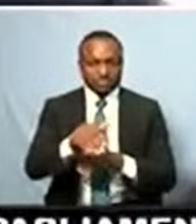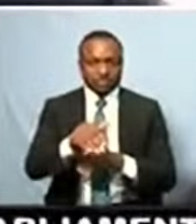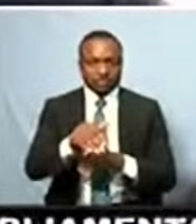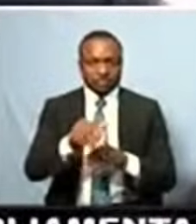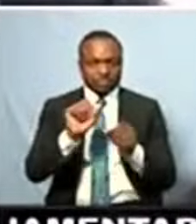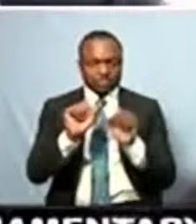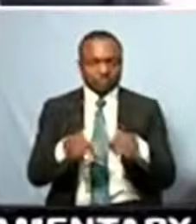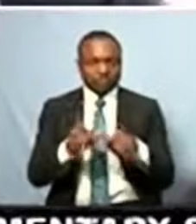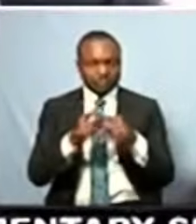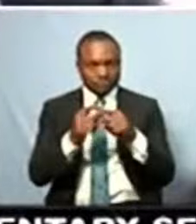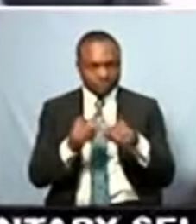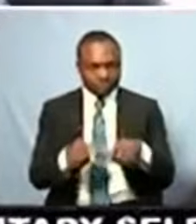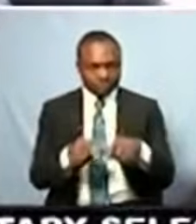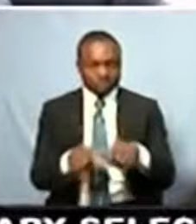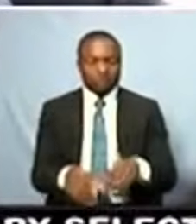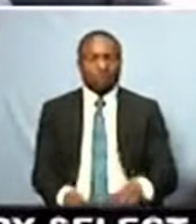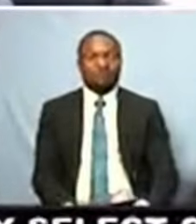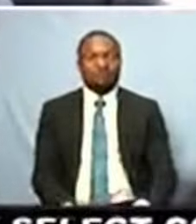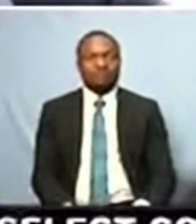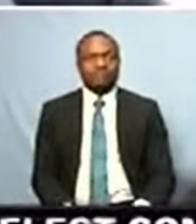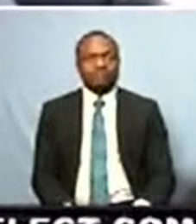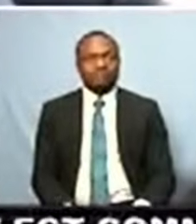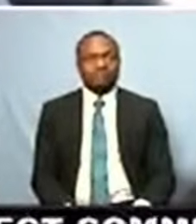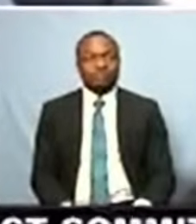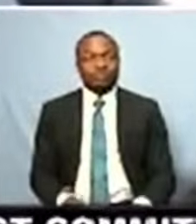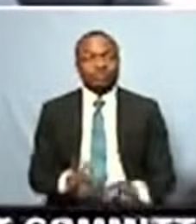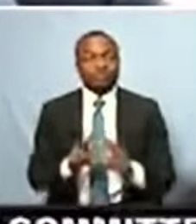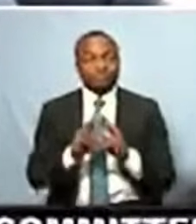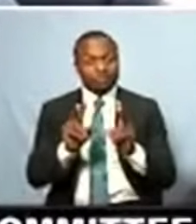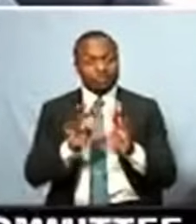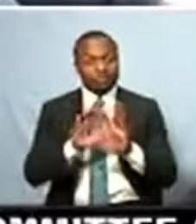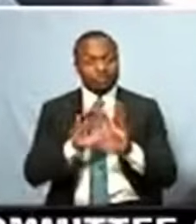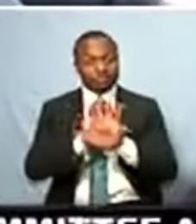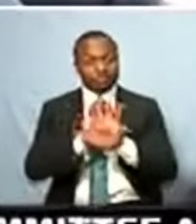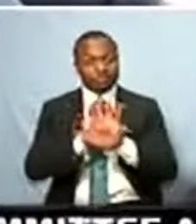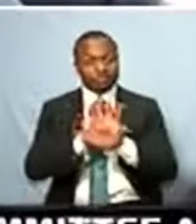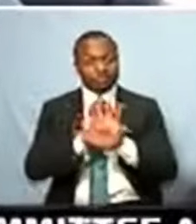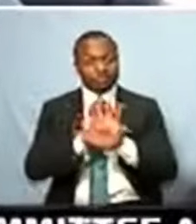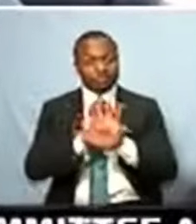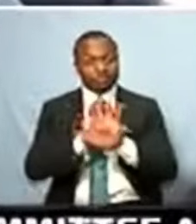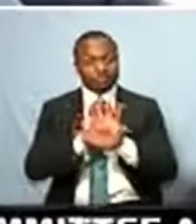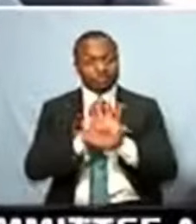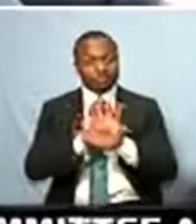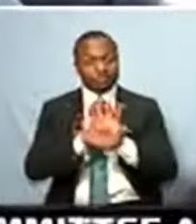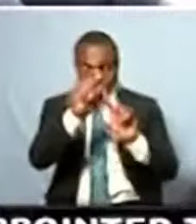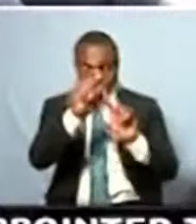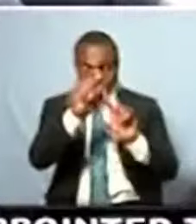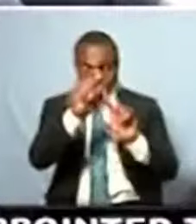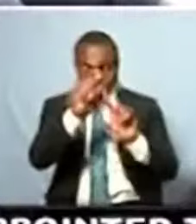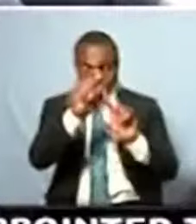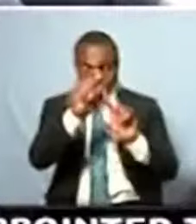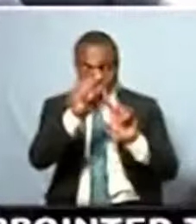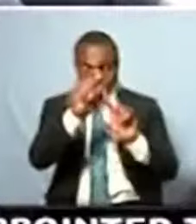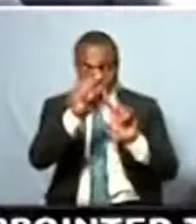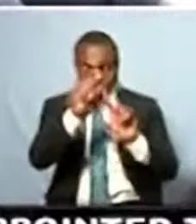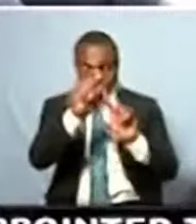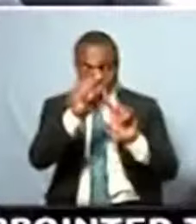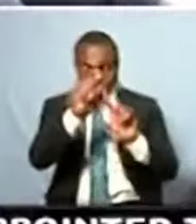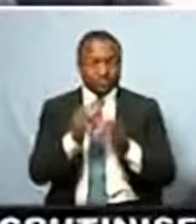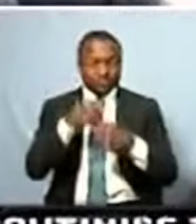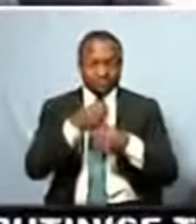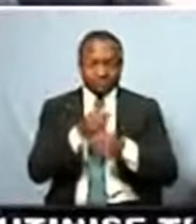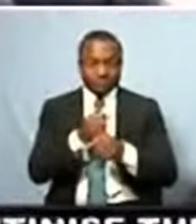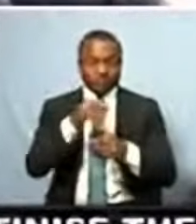done. So, to be very clear on the Honorable's question, creation of polling stations